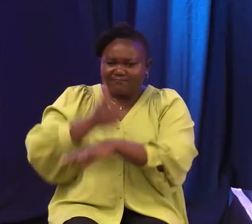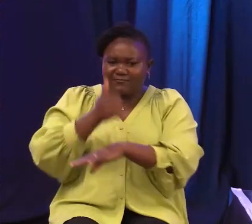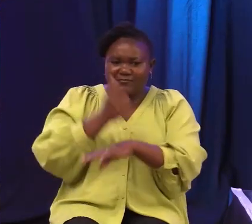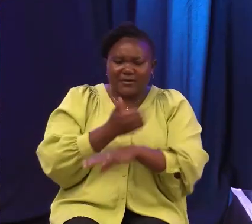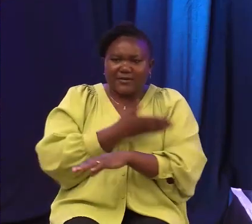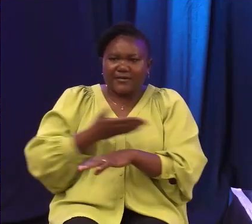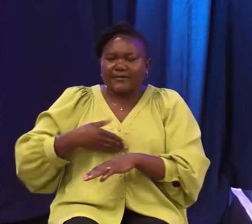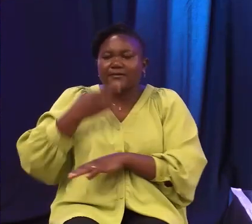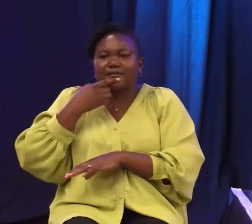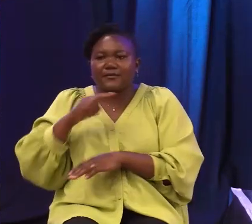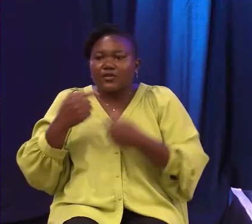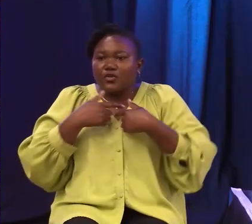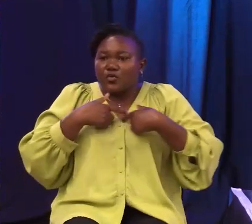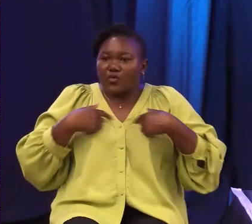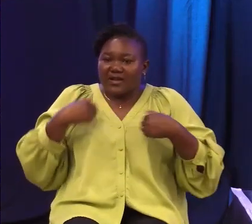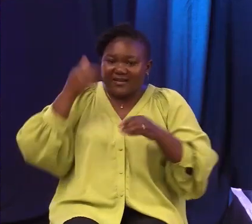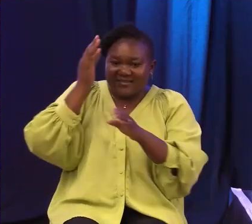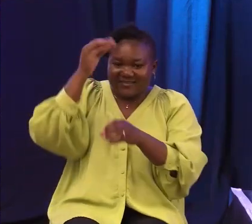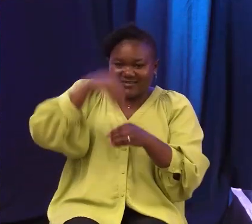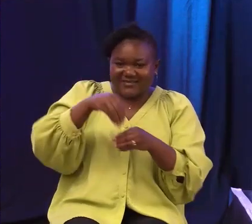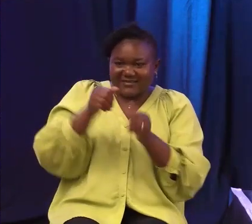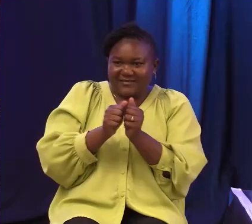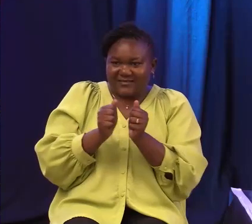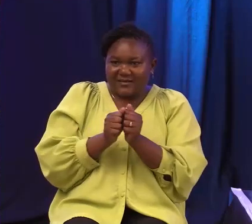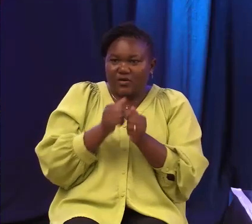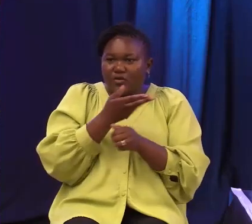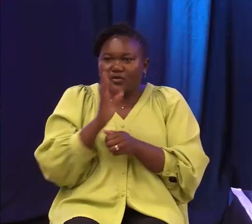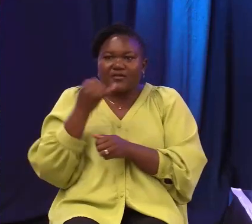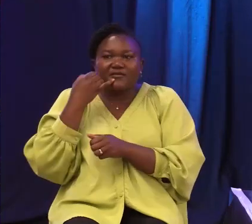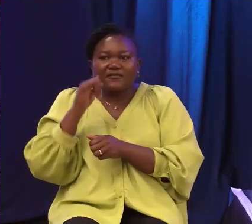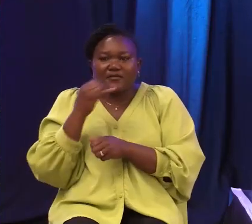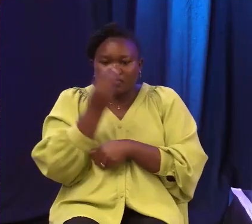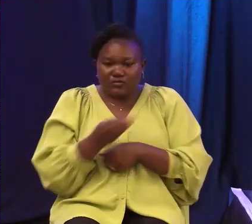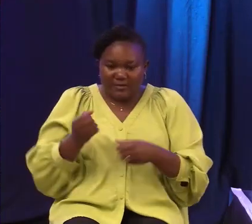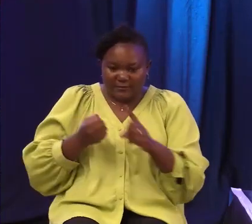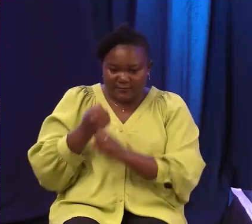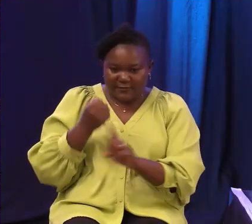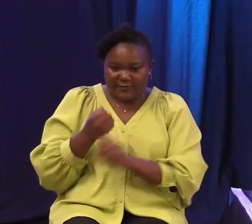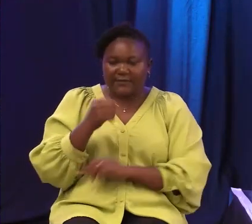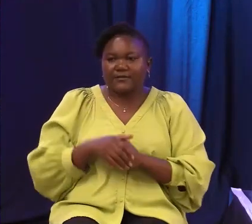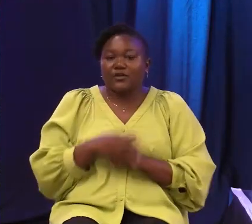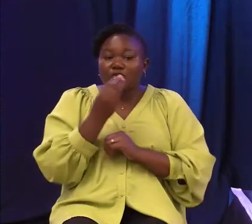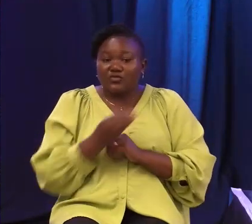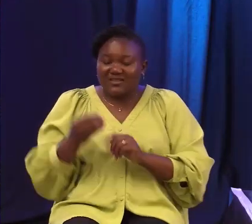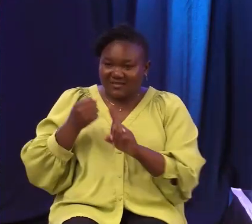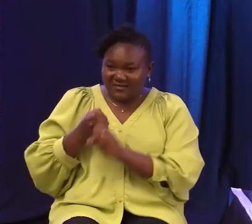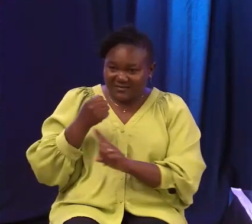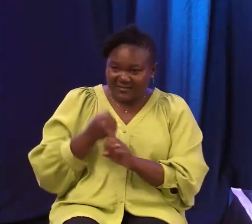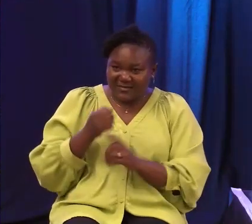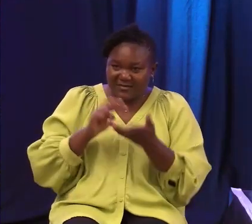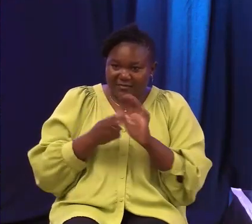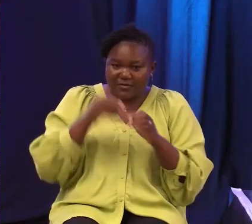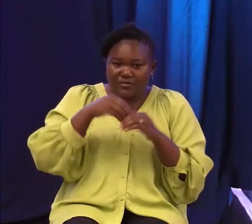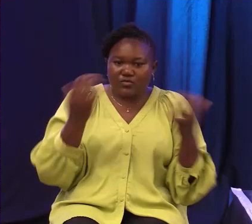and gentlemen, that we are acquainted with the contact details of the Children's Advocate. The Children's Advocate is situated